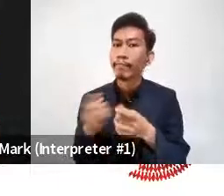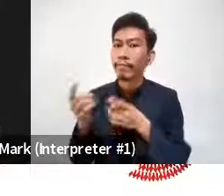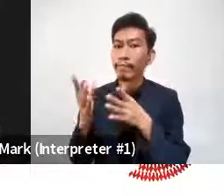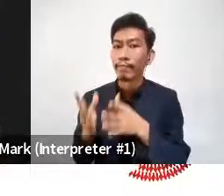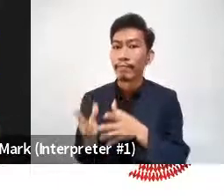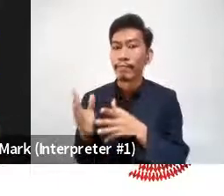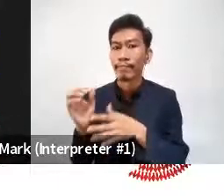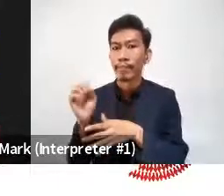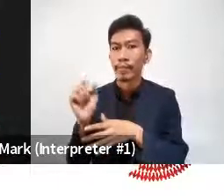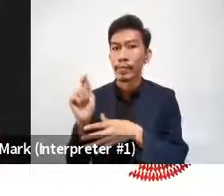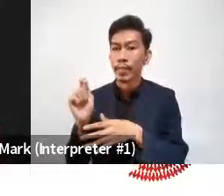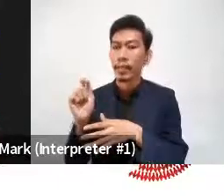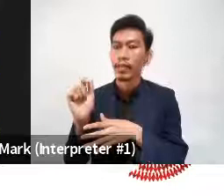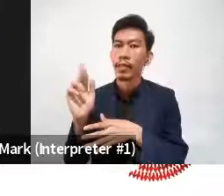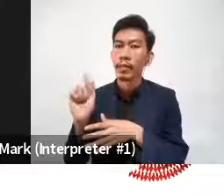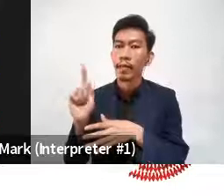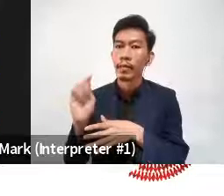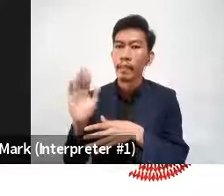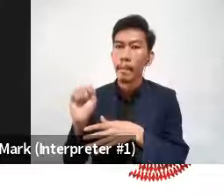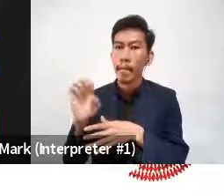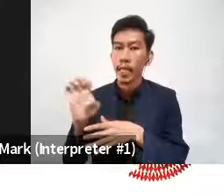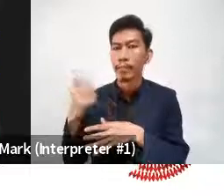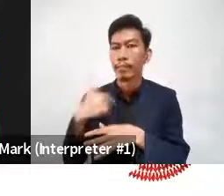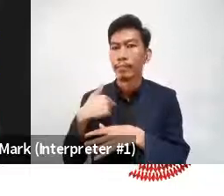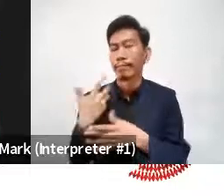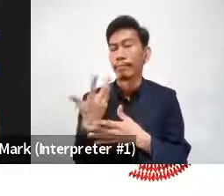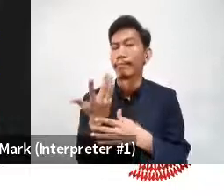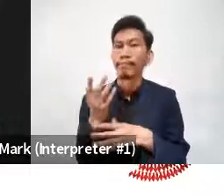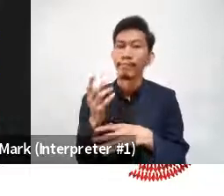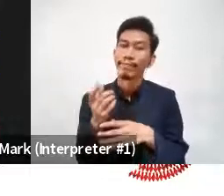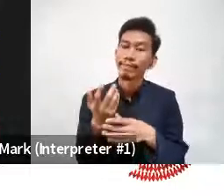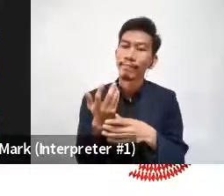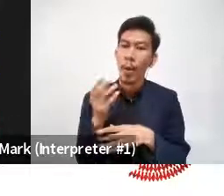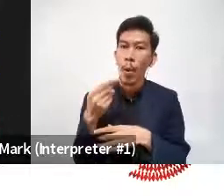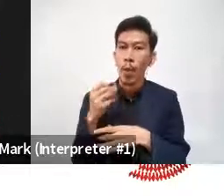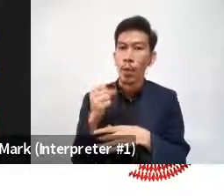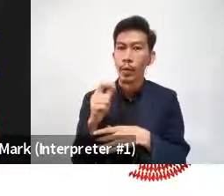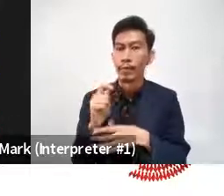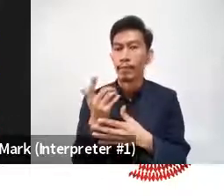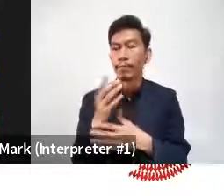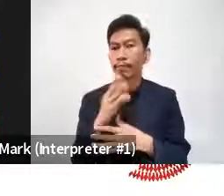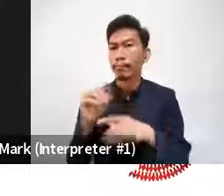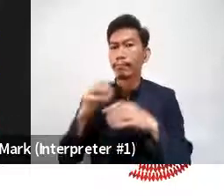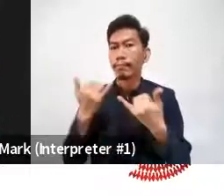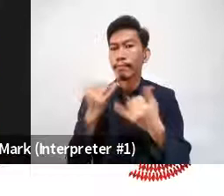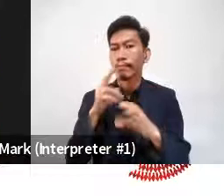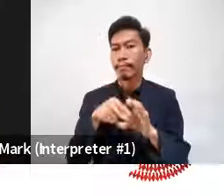host/MC for today. Joining us today are health partners from different government